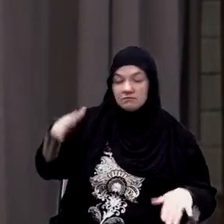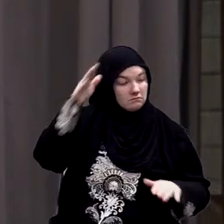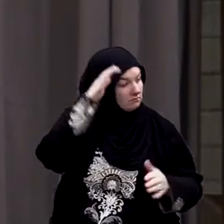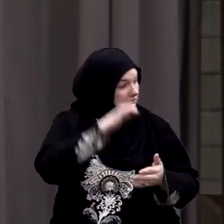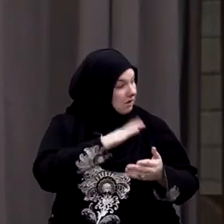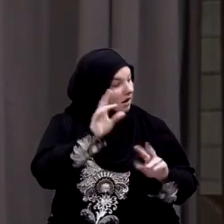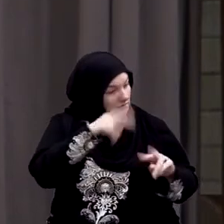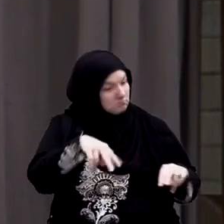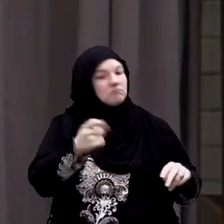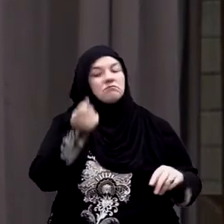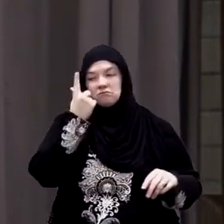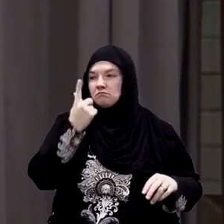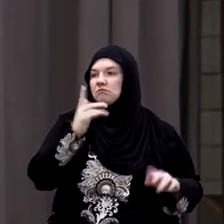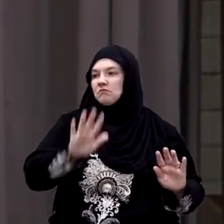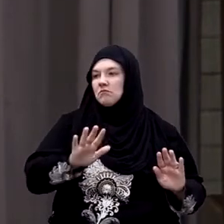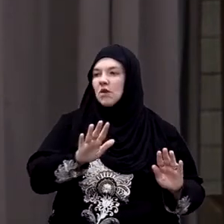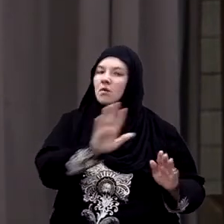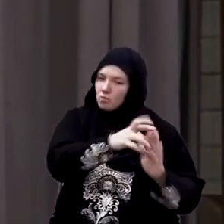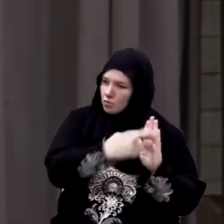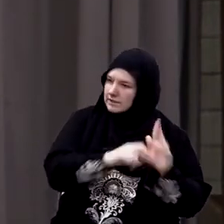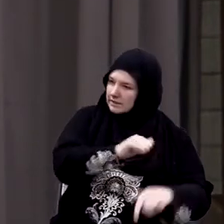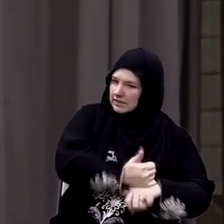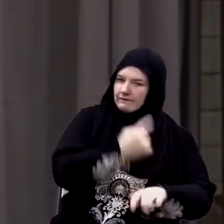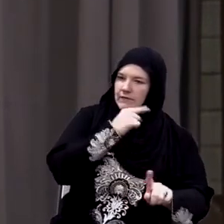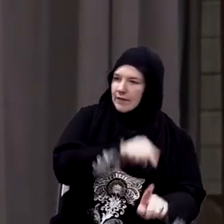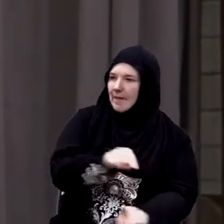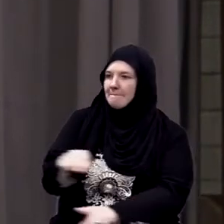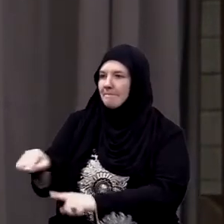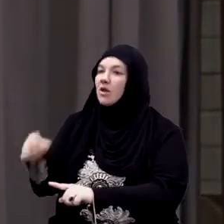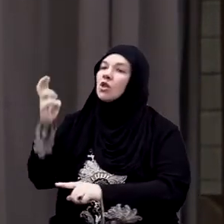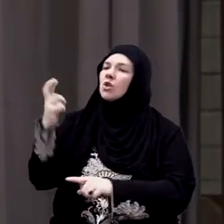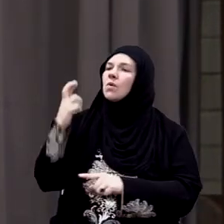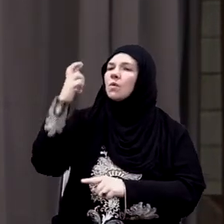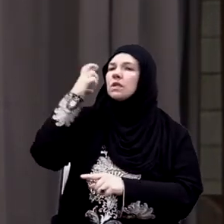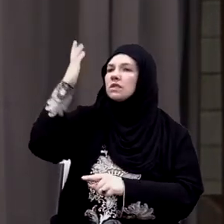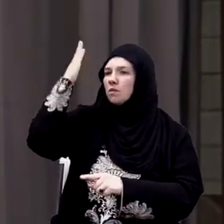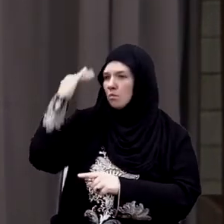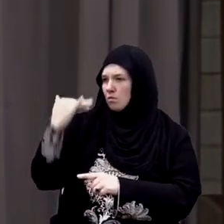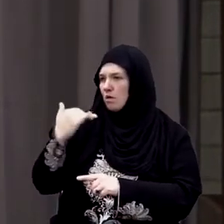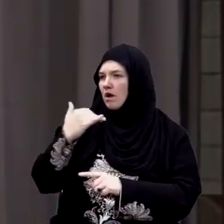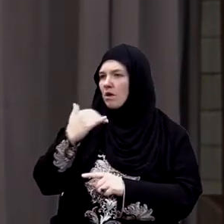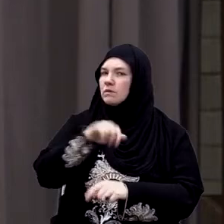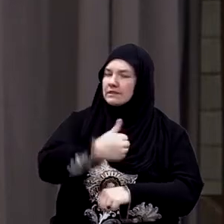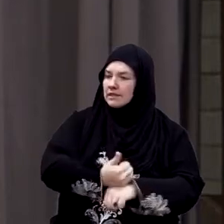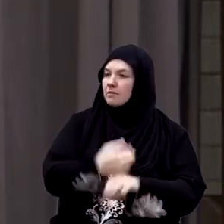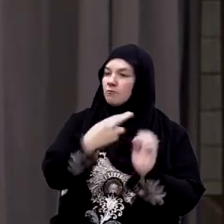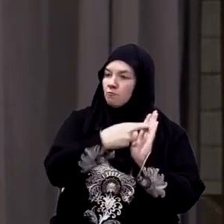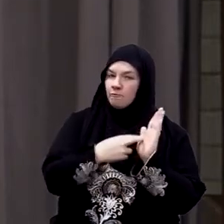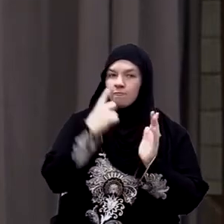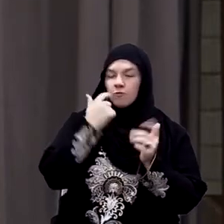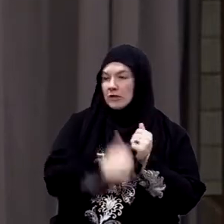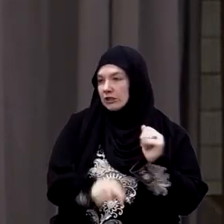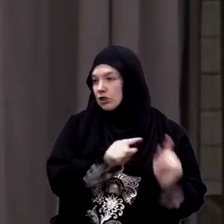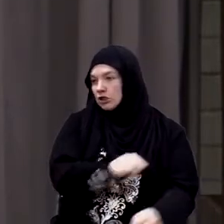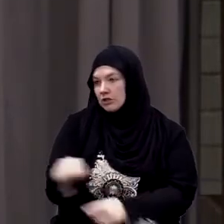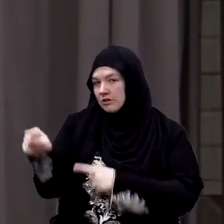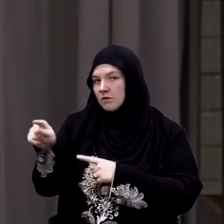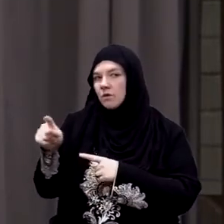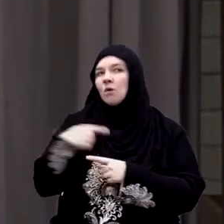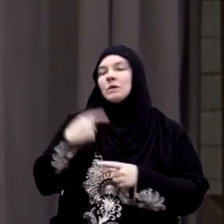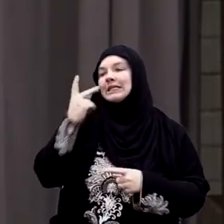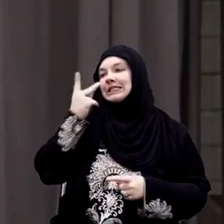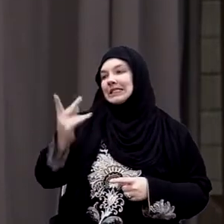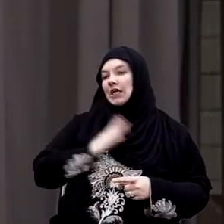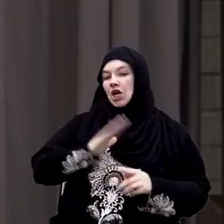you don't get into a lot of differences. The reason we differ on policy and approach is the fact that we see